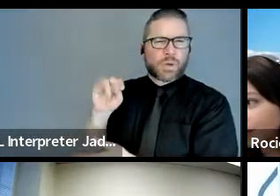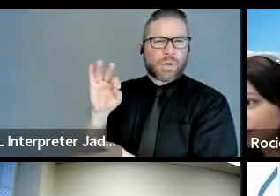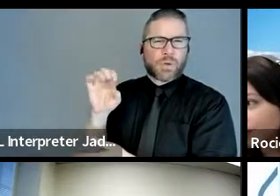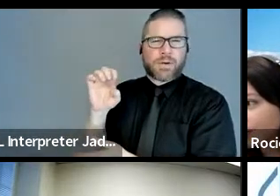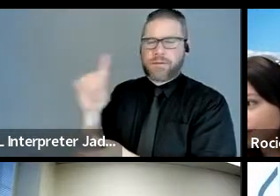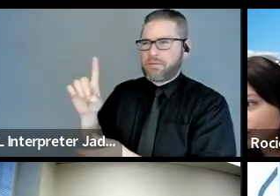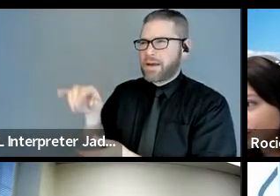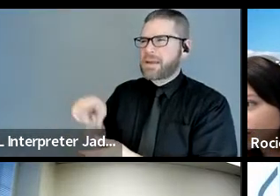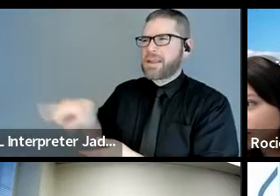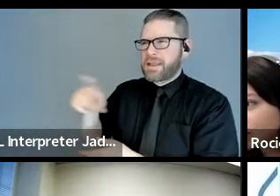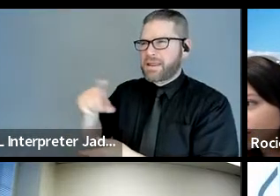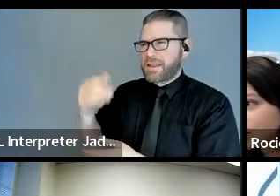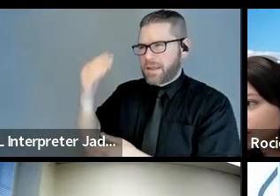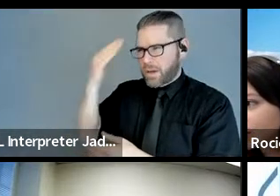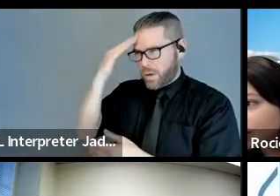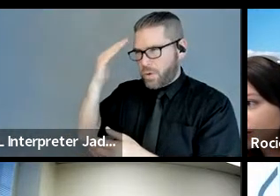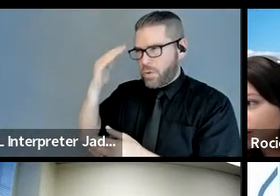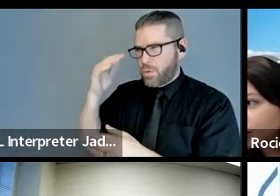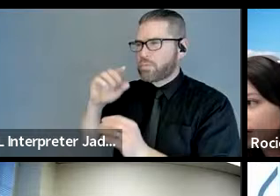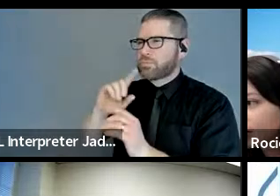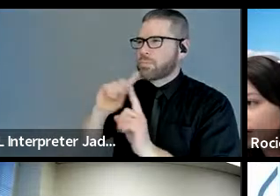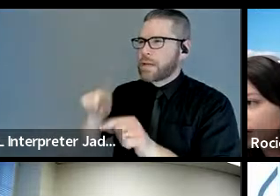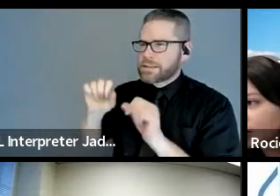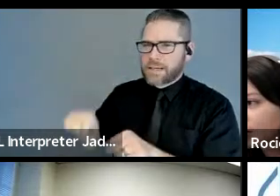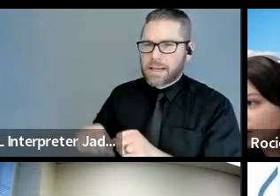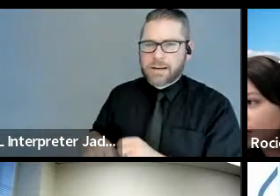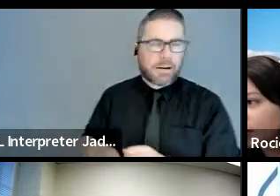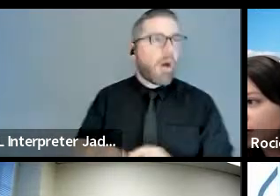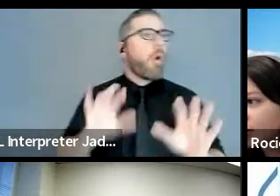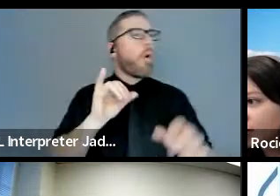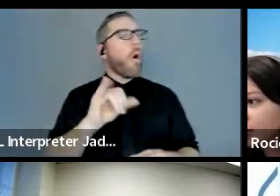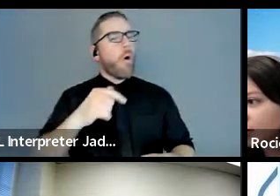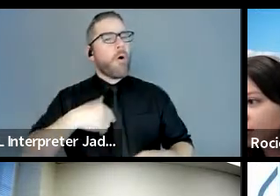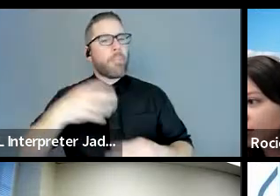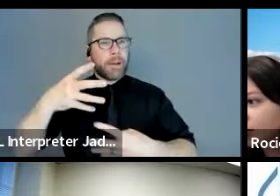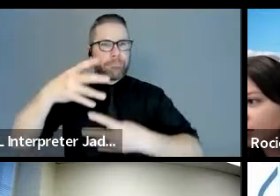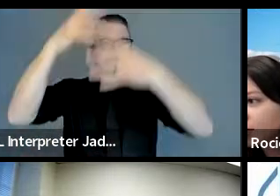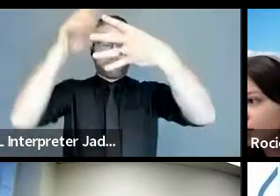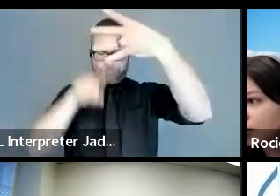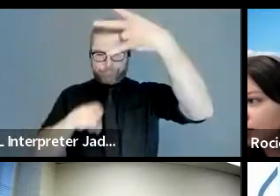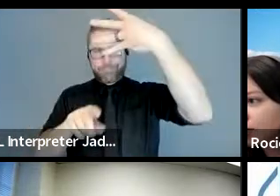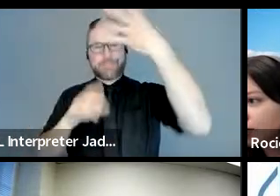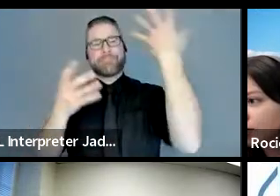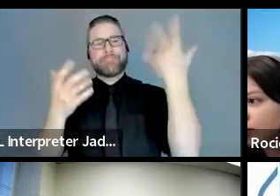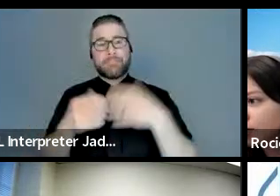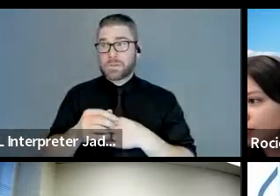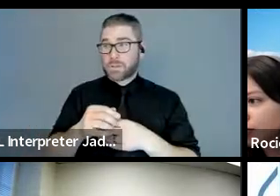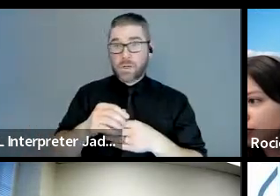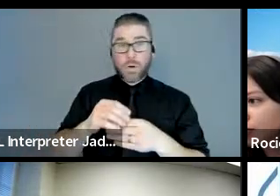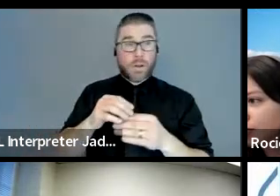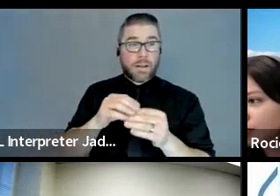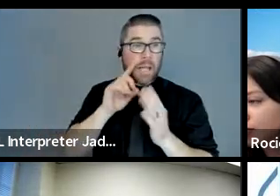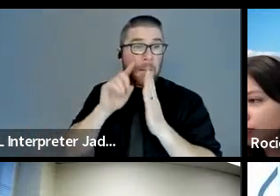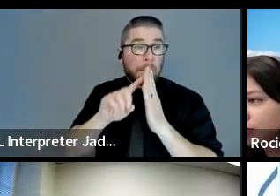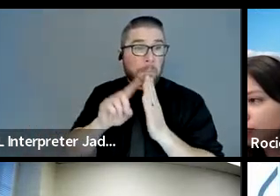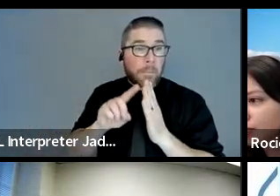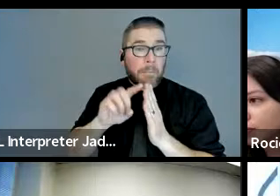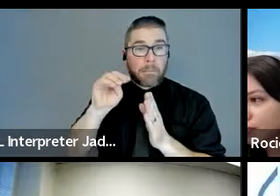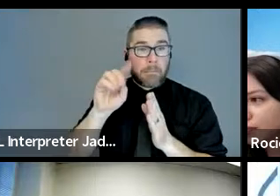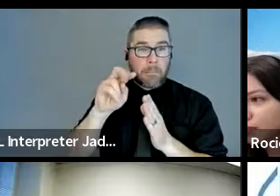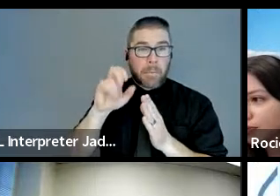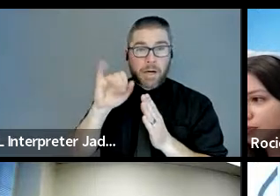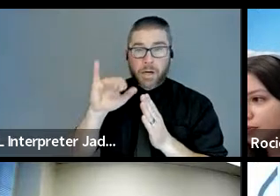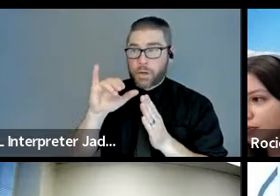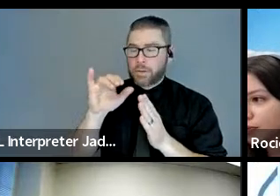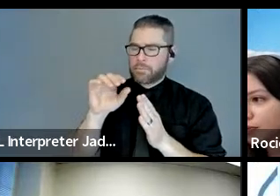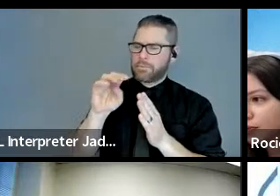that. Oh, great. I didn't scroll down. Thank you. So it looks like 34 school monitors were already installed, and we'll